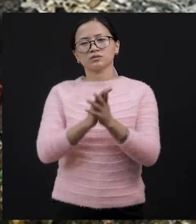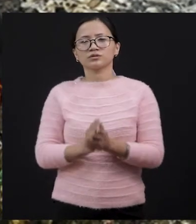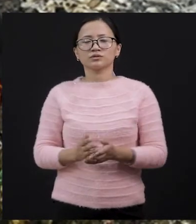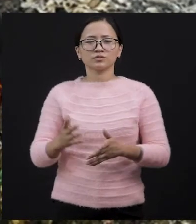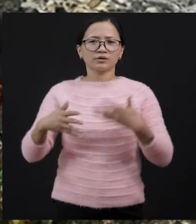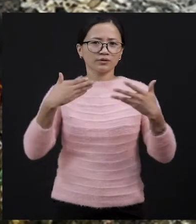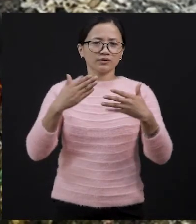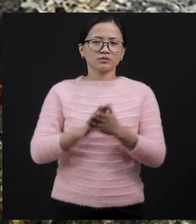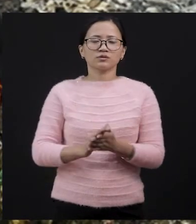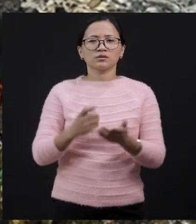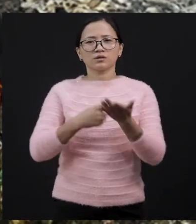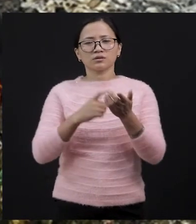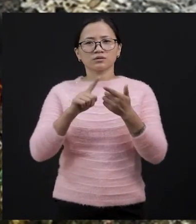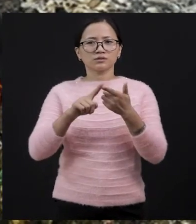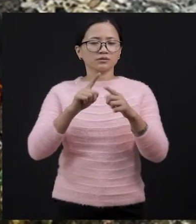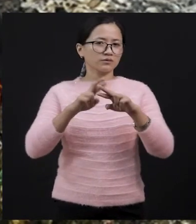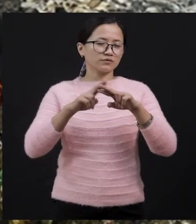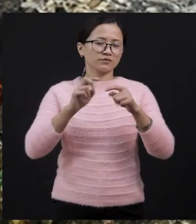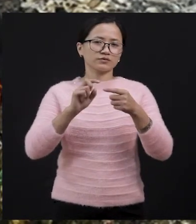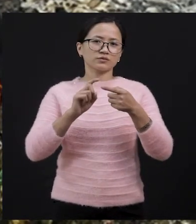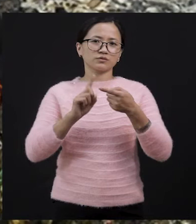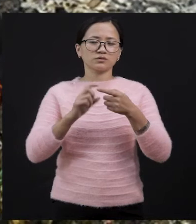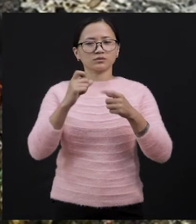affect our respiratory tract.